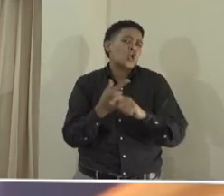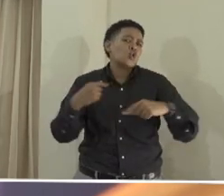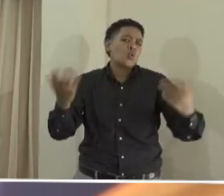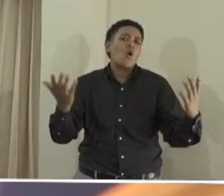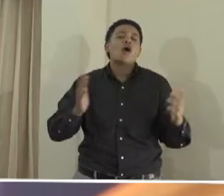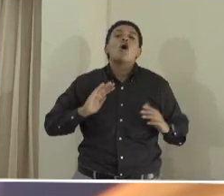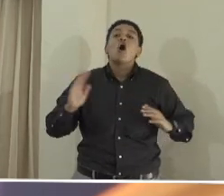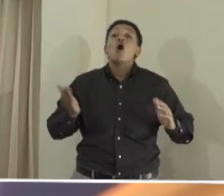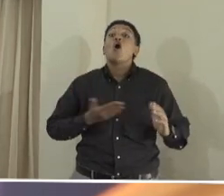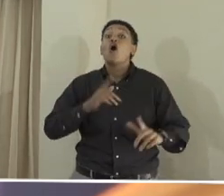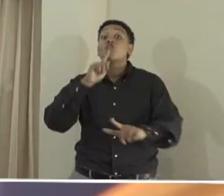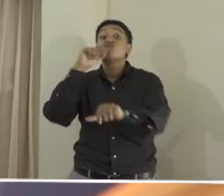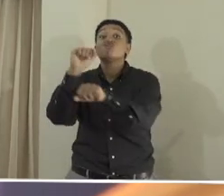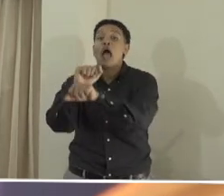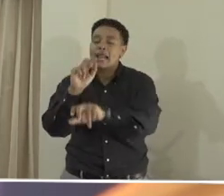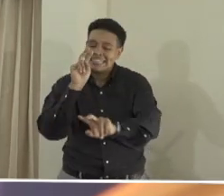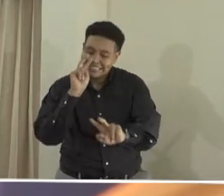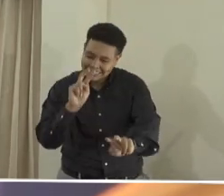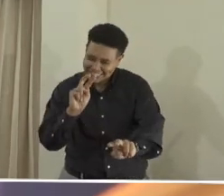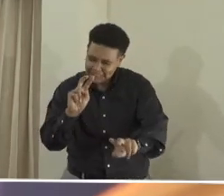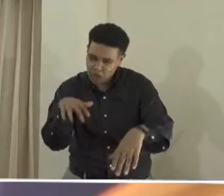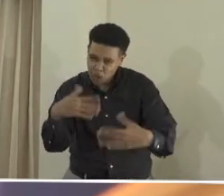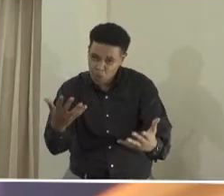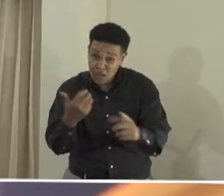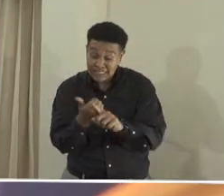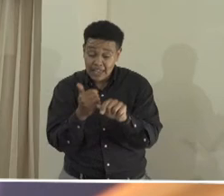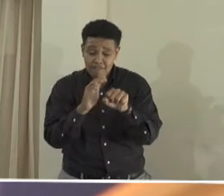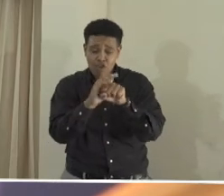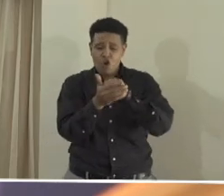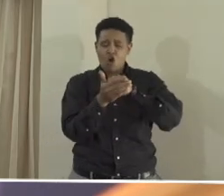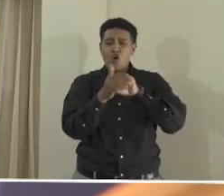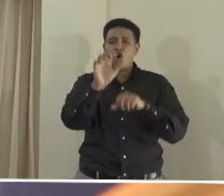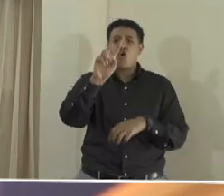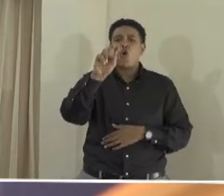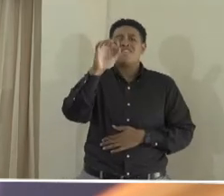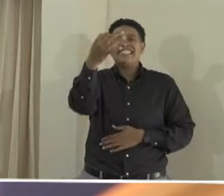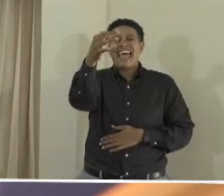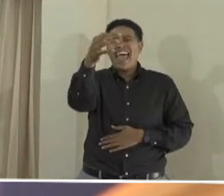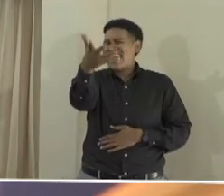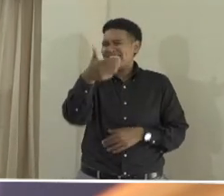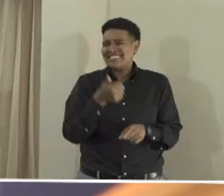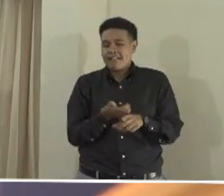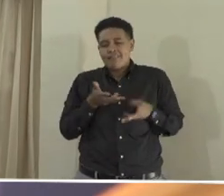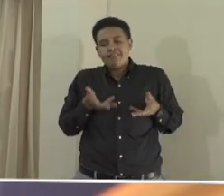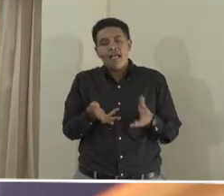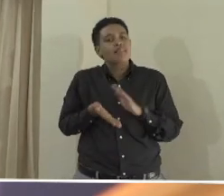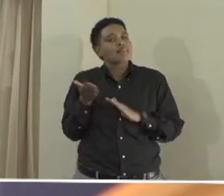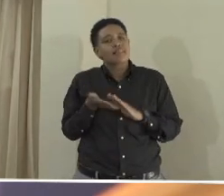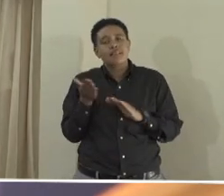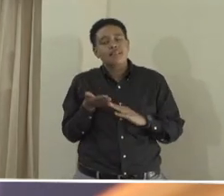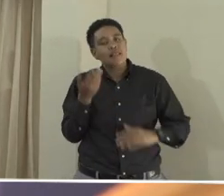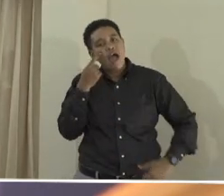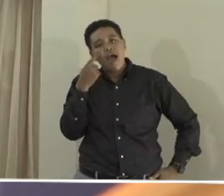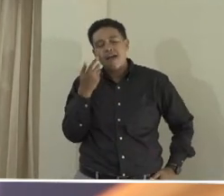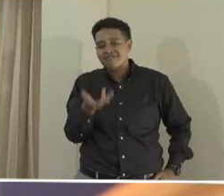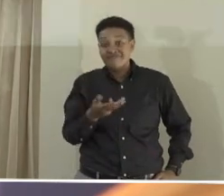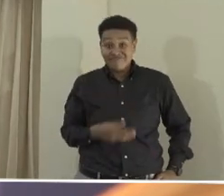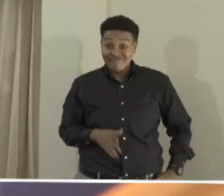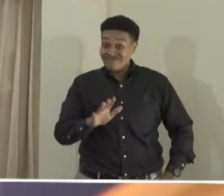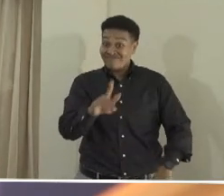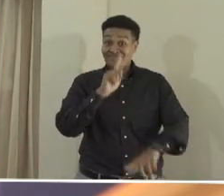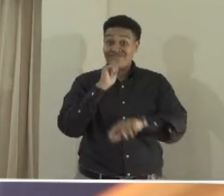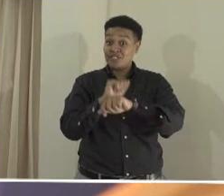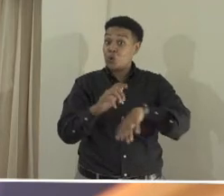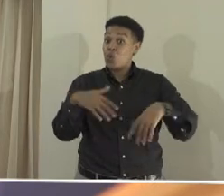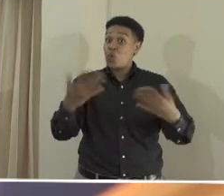under the reality that Corona 19 is with us, and